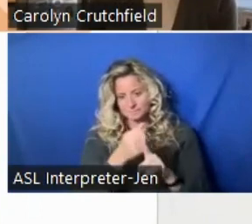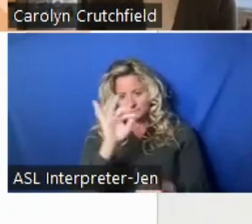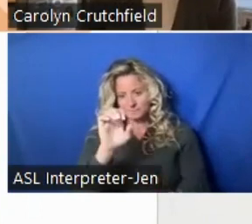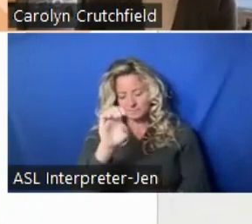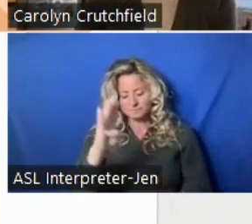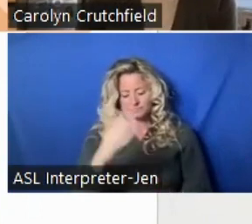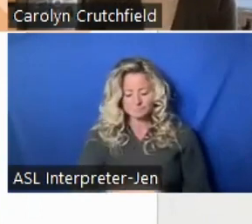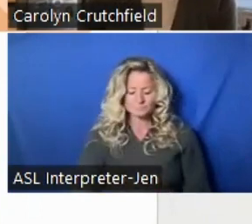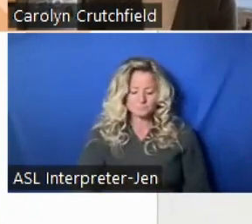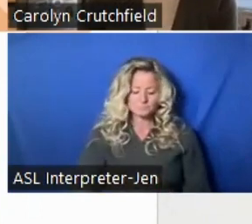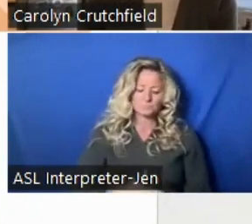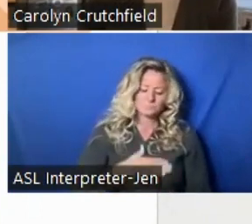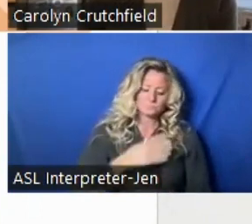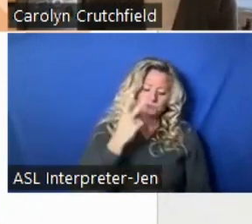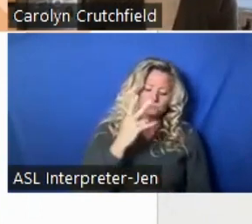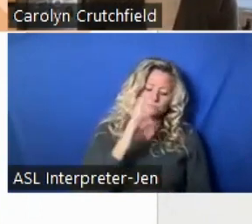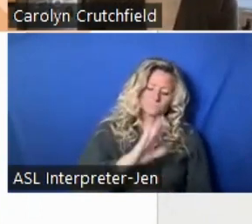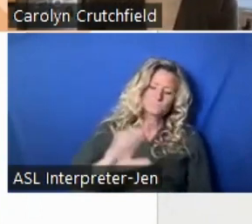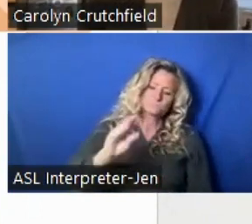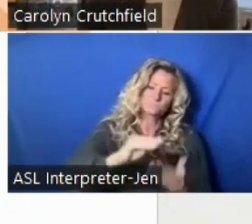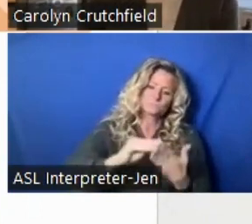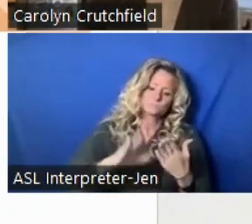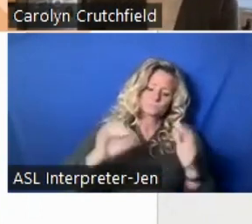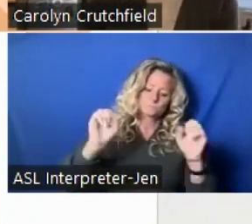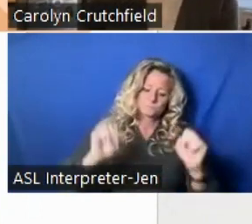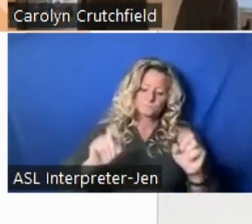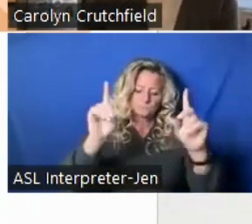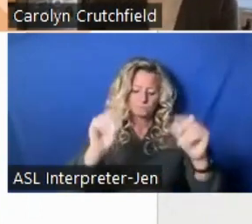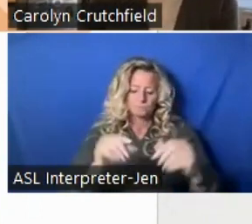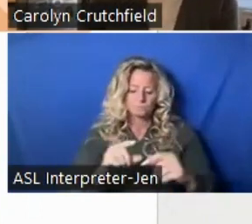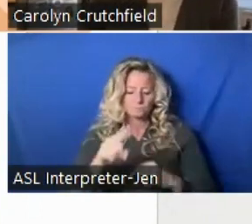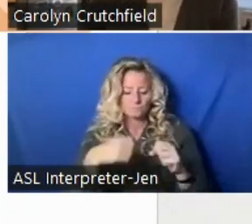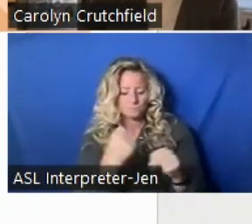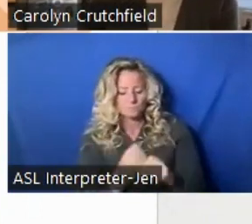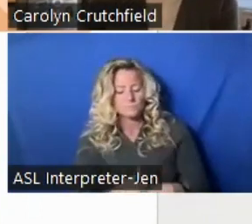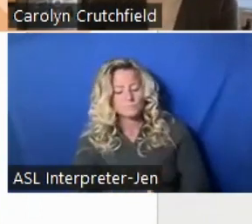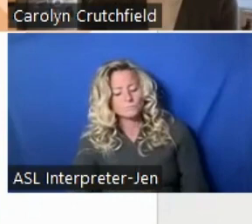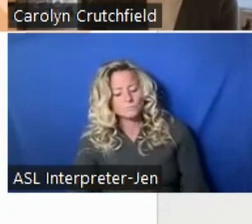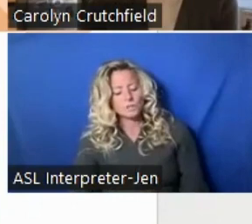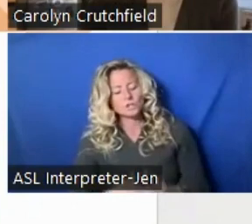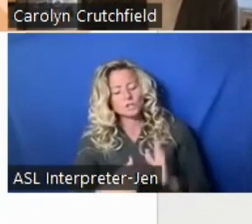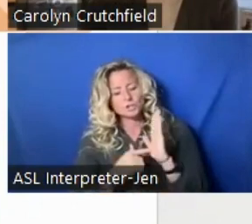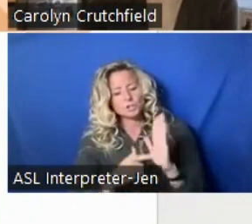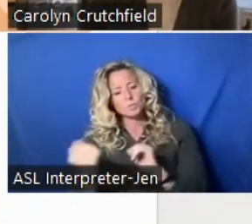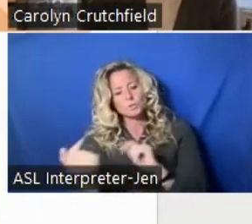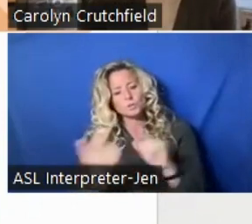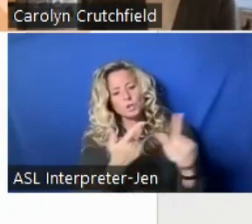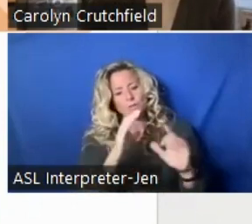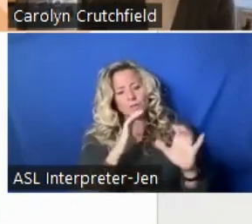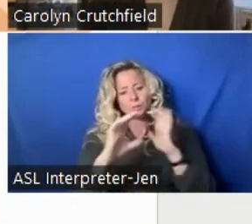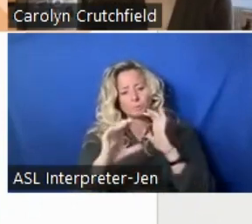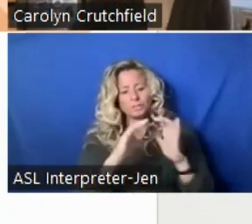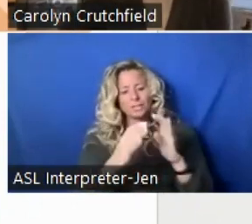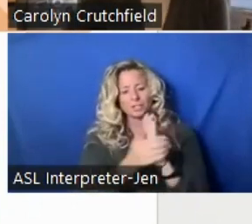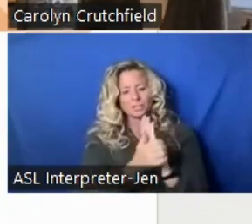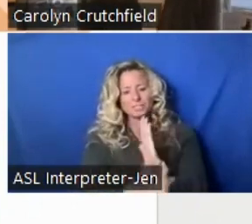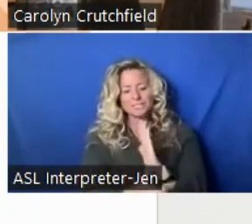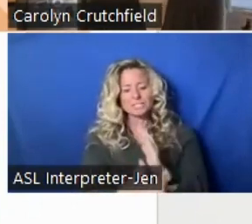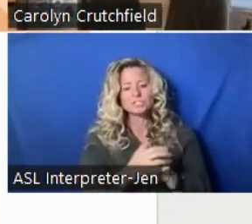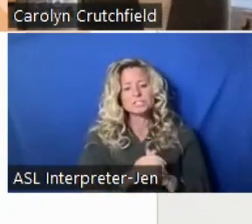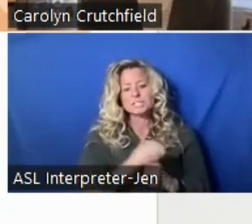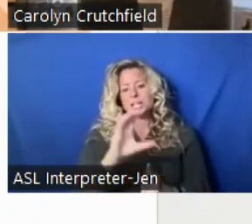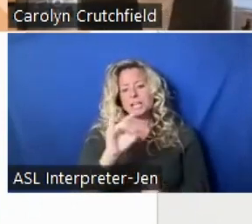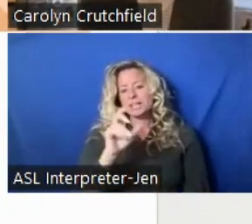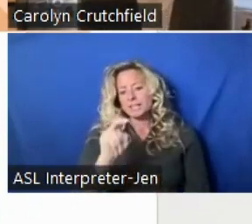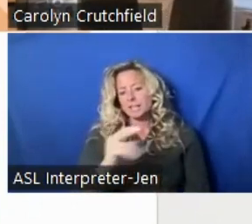see what your students can do this year to show us all of their communication skills. And I'm sure Carolyn would